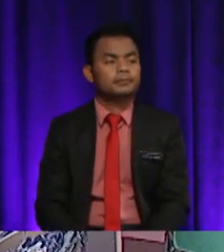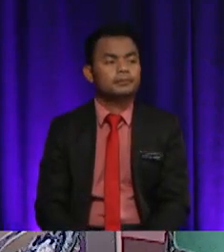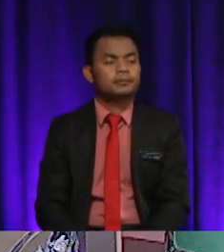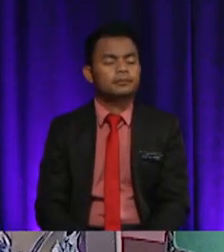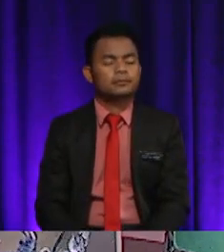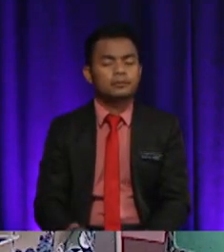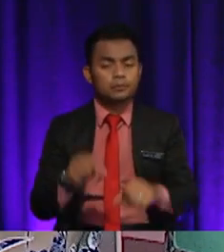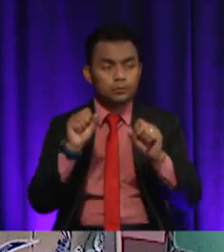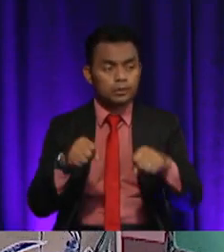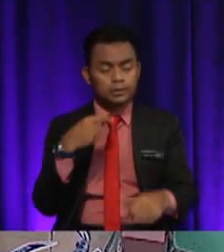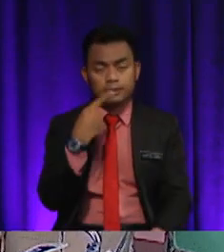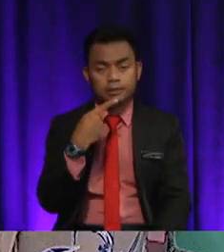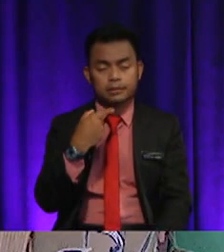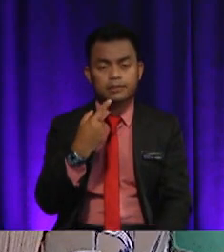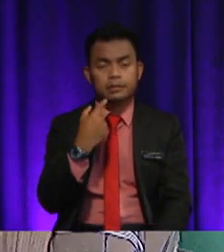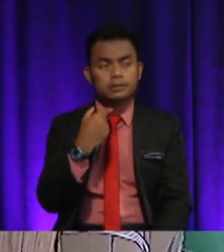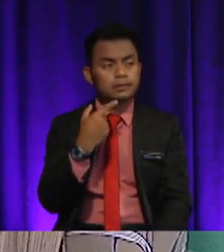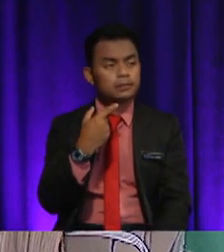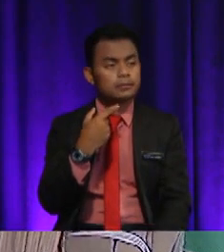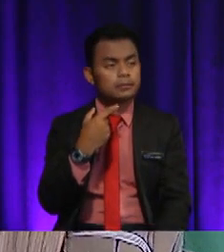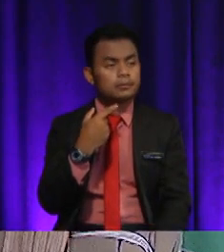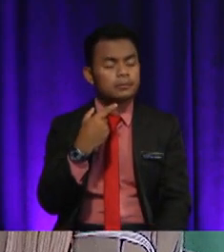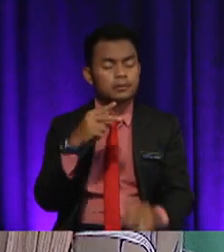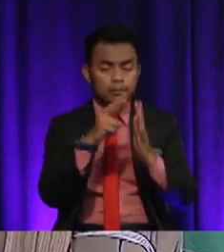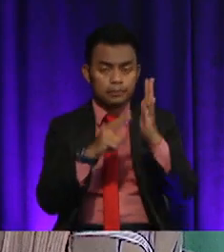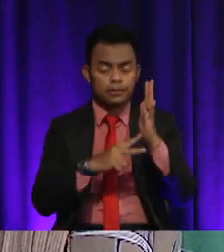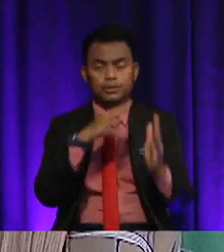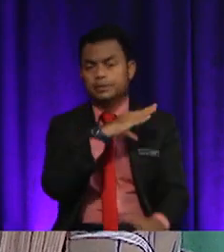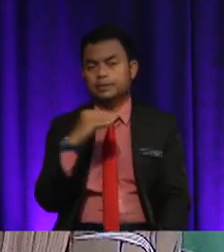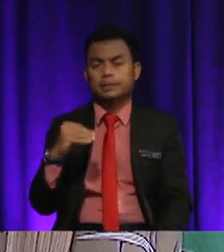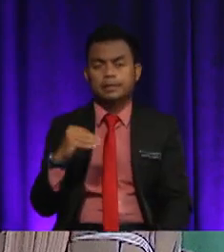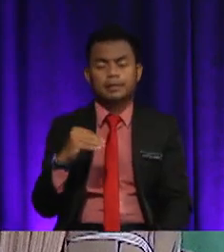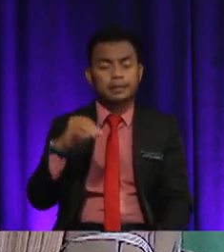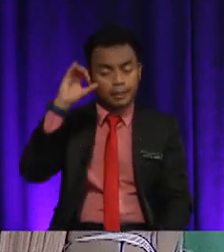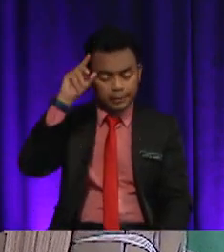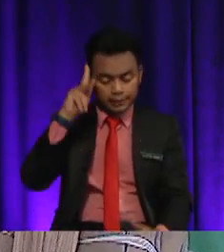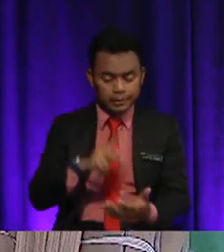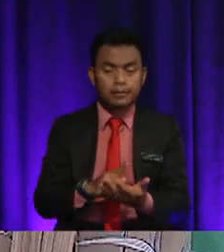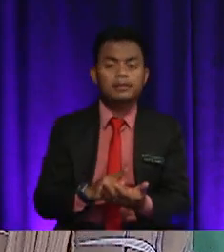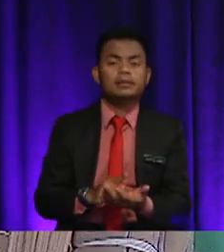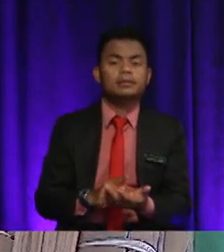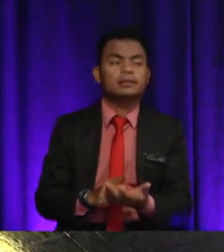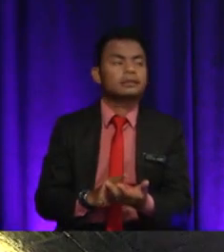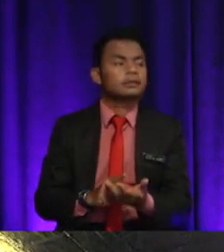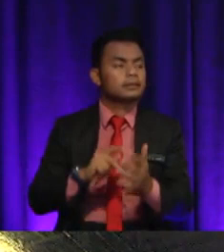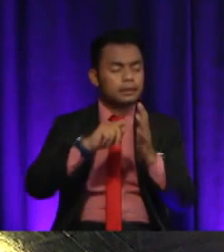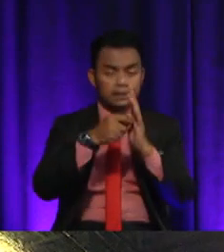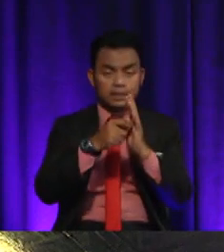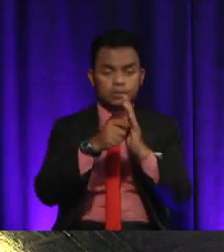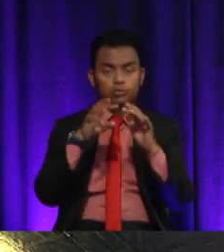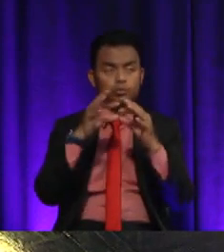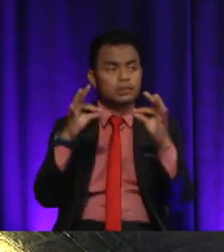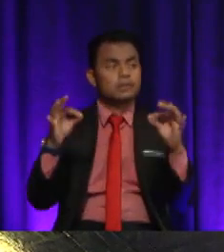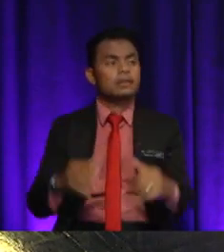get somebody to read this and identify the keywords? Yes, teacher. Okay,